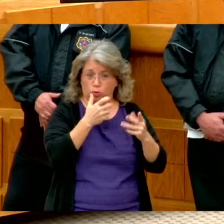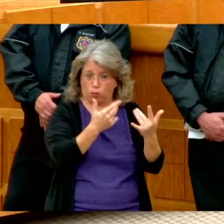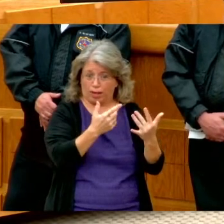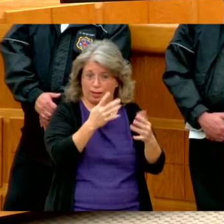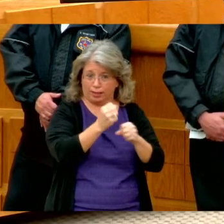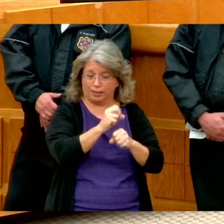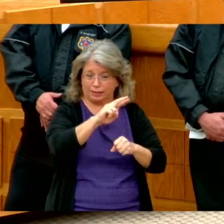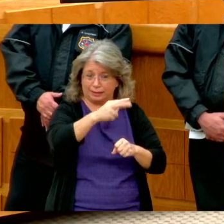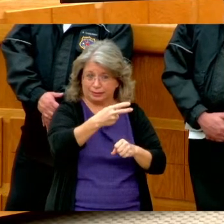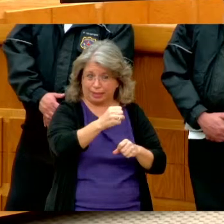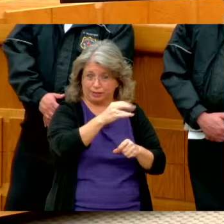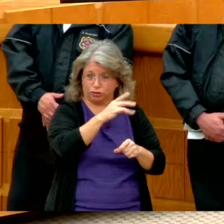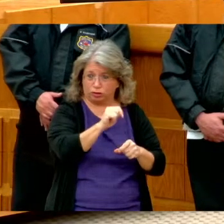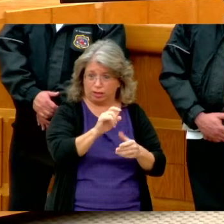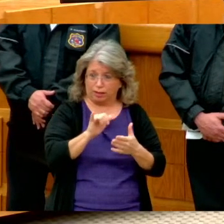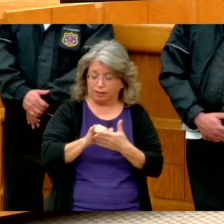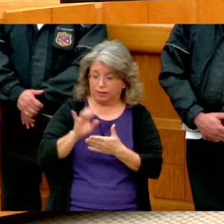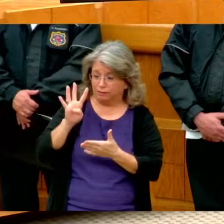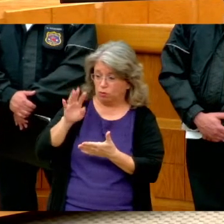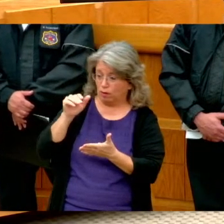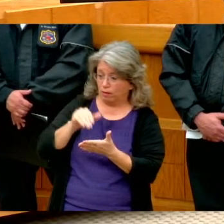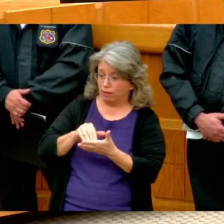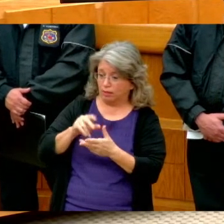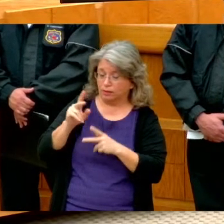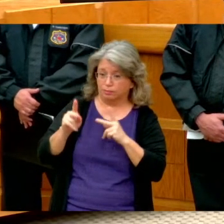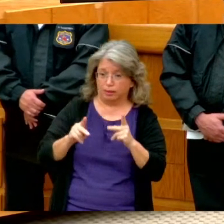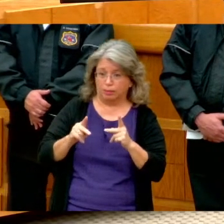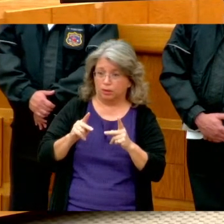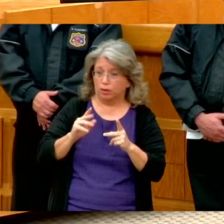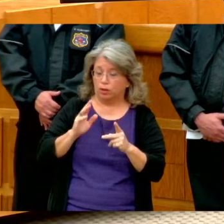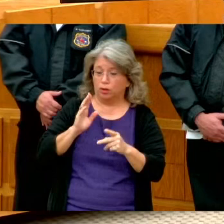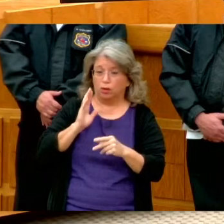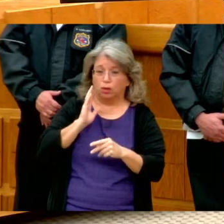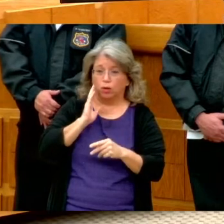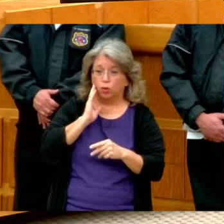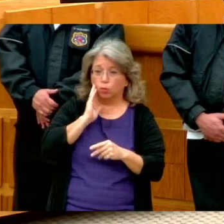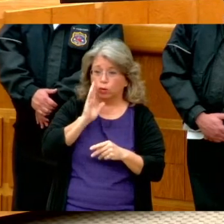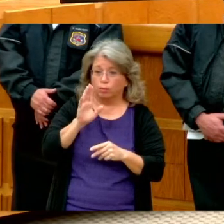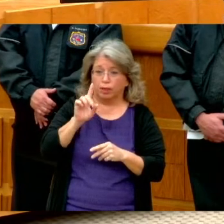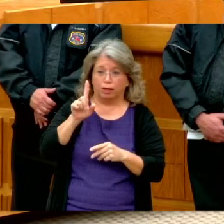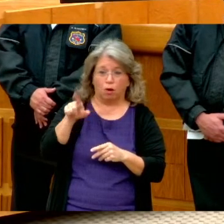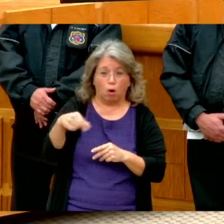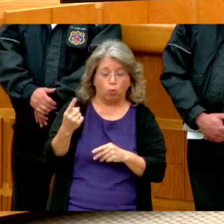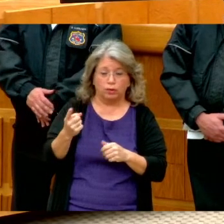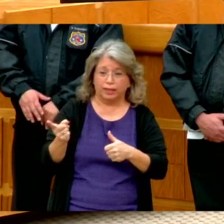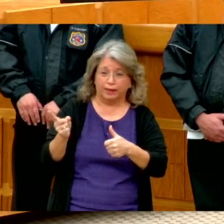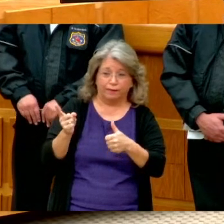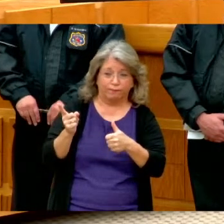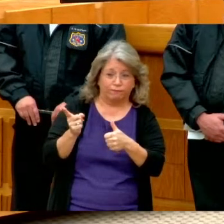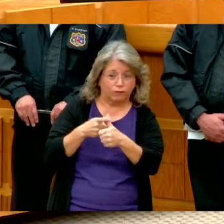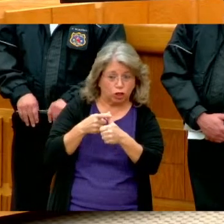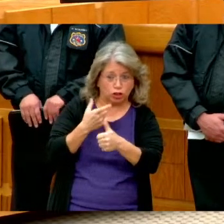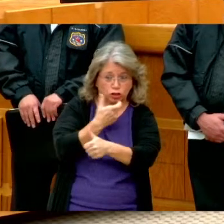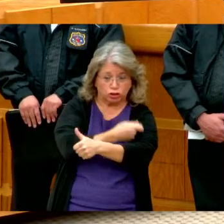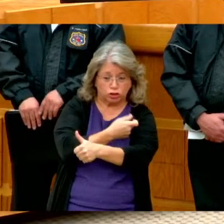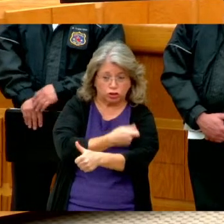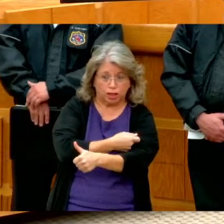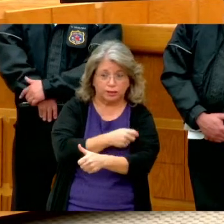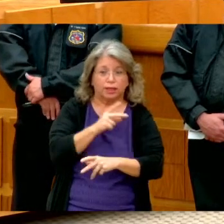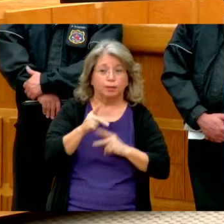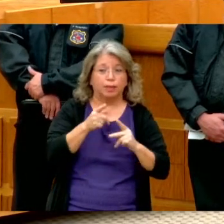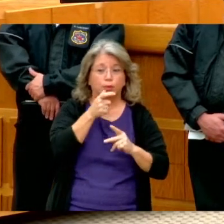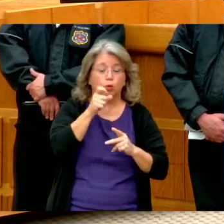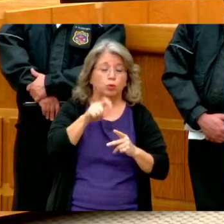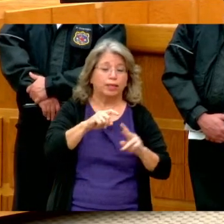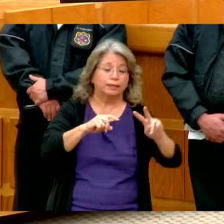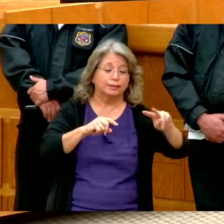vaccine. Is this number, the 4,000 vaccines, completely available for first shots? Can people who need their second come through the drive-through this week? That's a